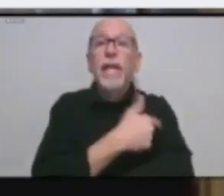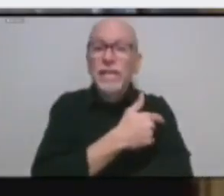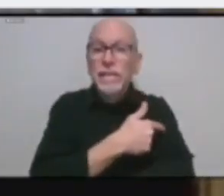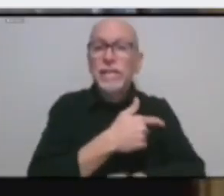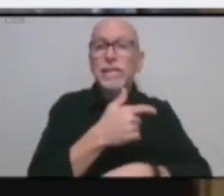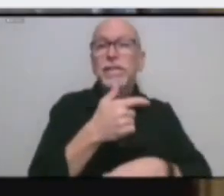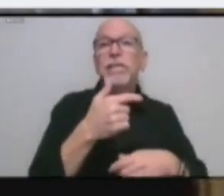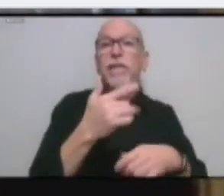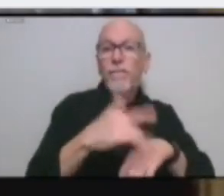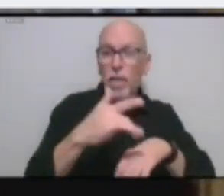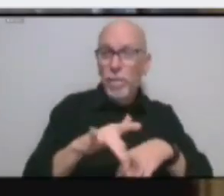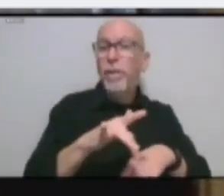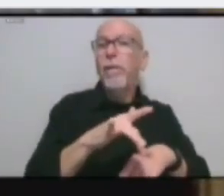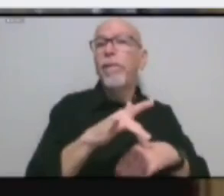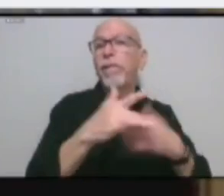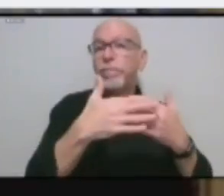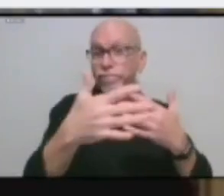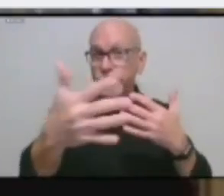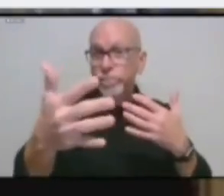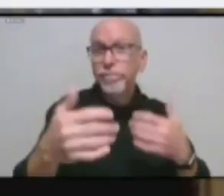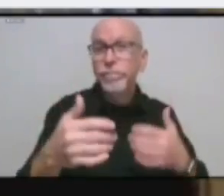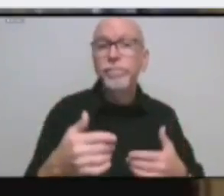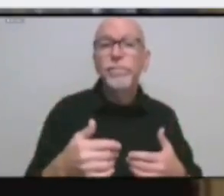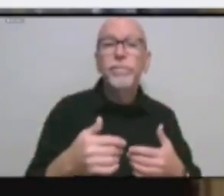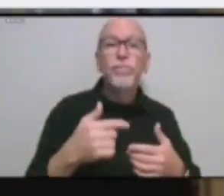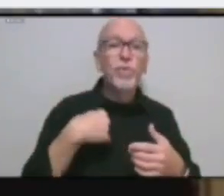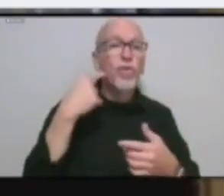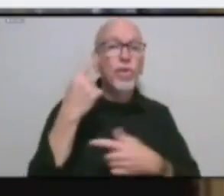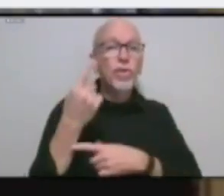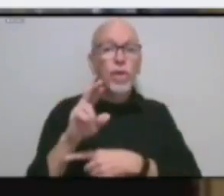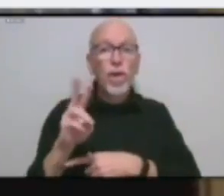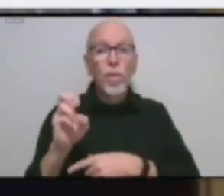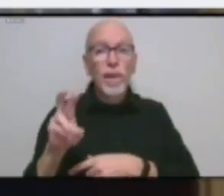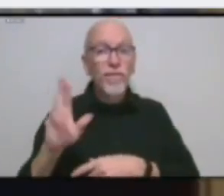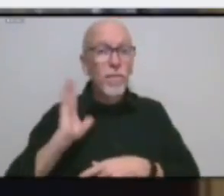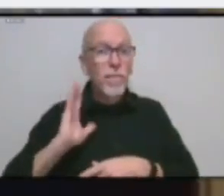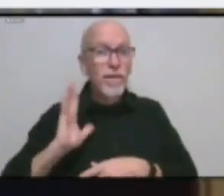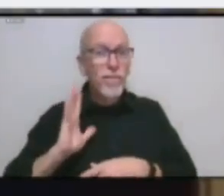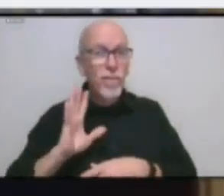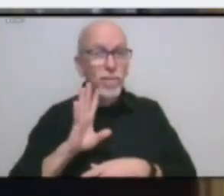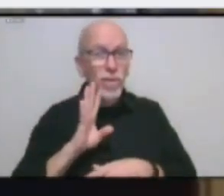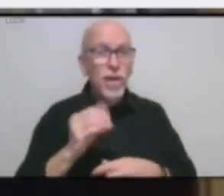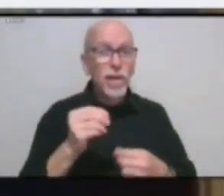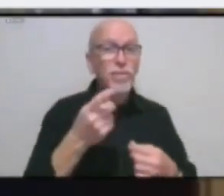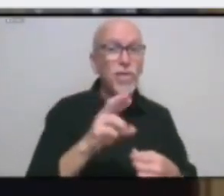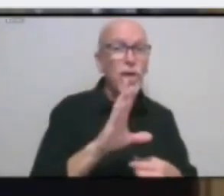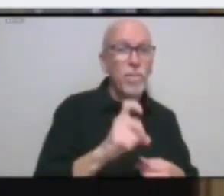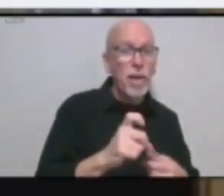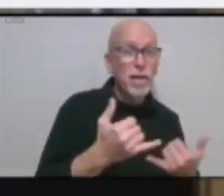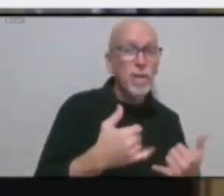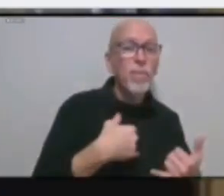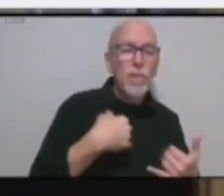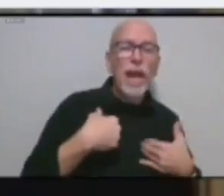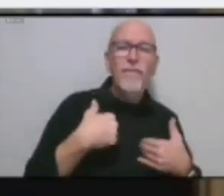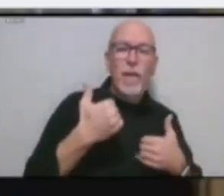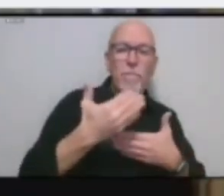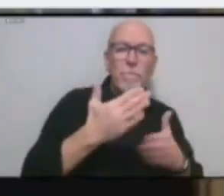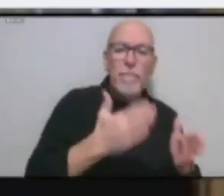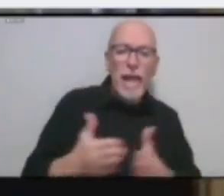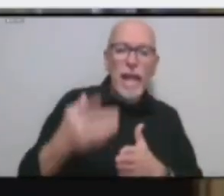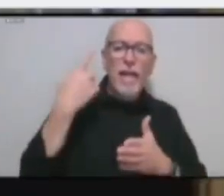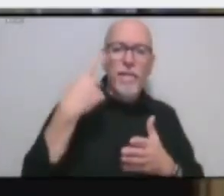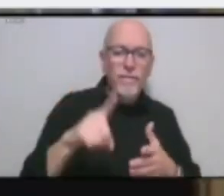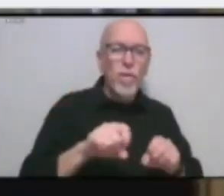multiple. And we've got the plan, as you've heard Dr. Weaver in the past and Dr. Box talk about today, deploy those. But until that time, and